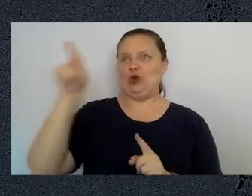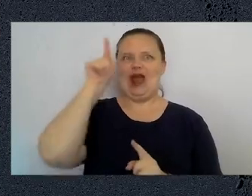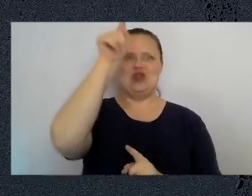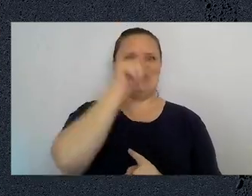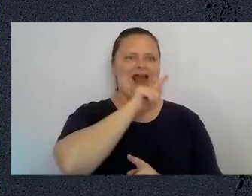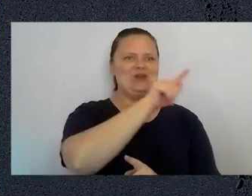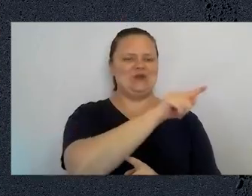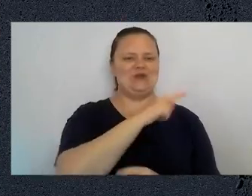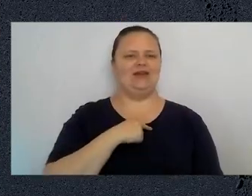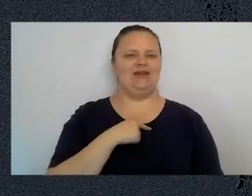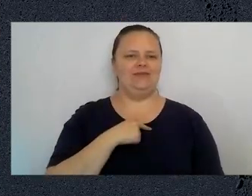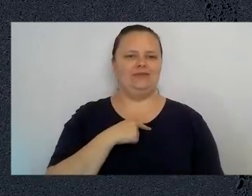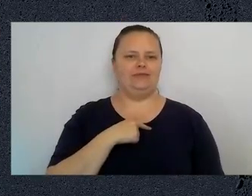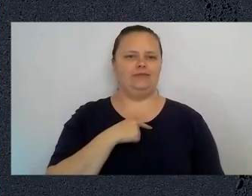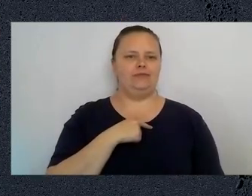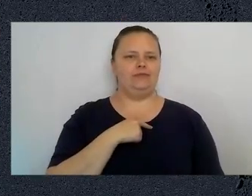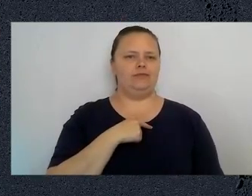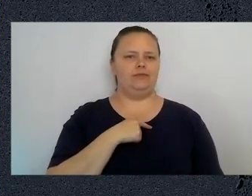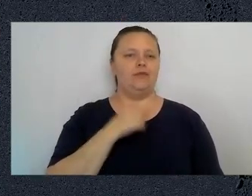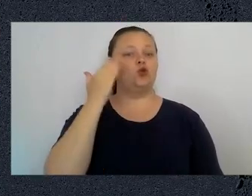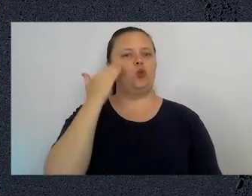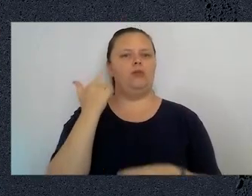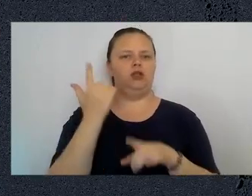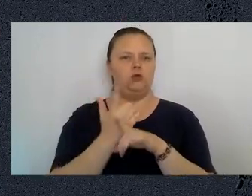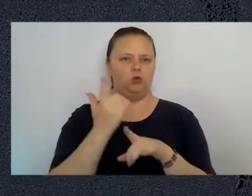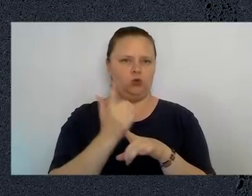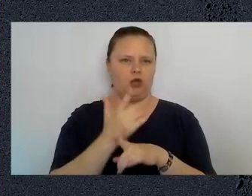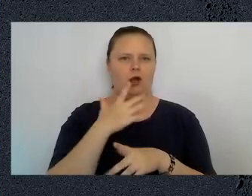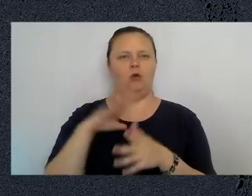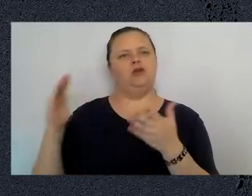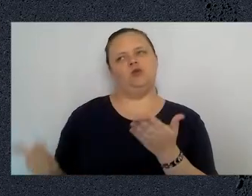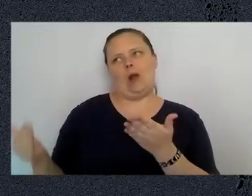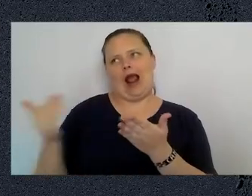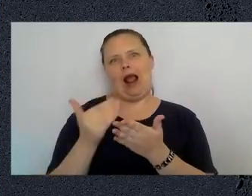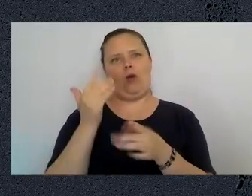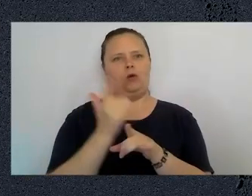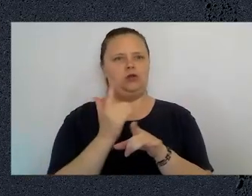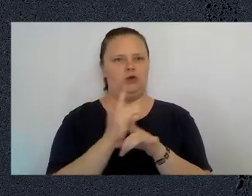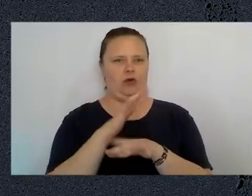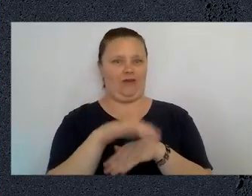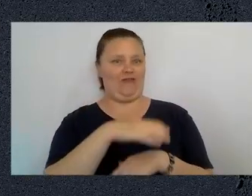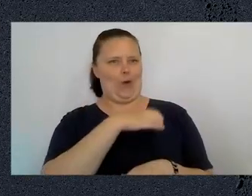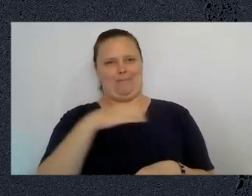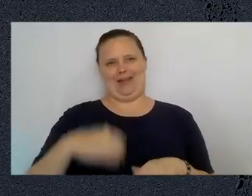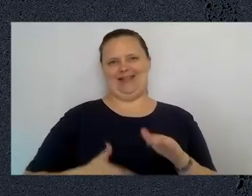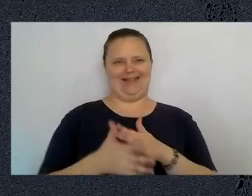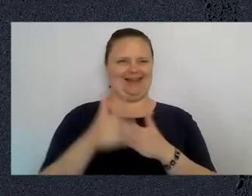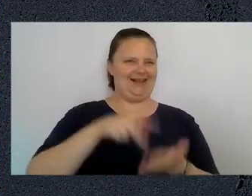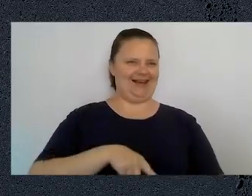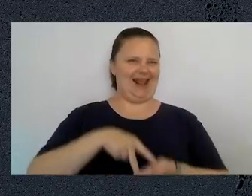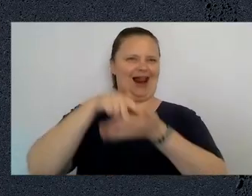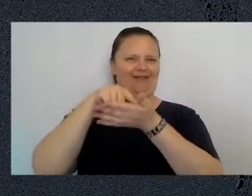I just wanted to add to what we were speaking about, the minister in the elevator. I believe